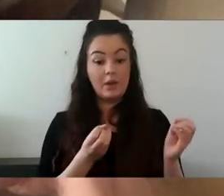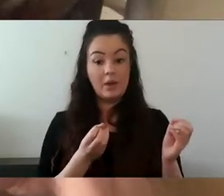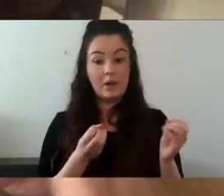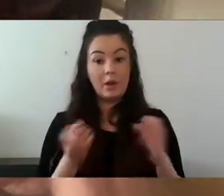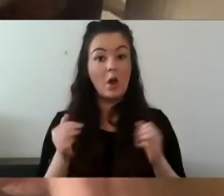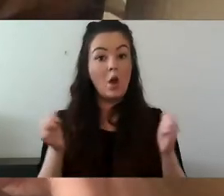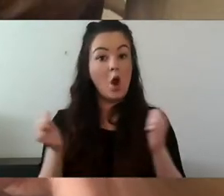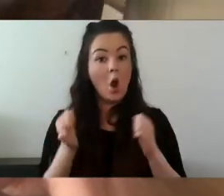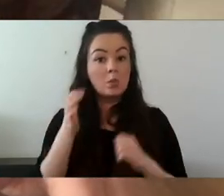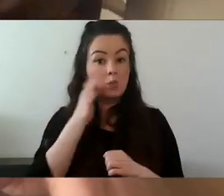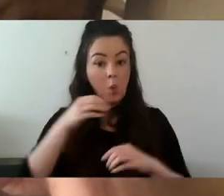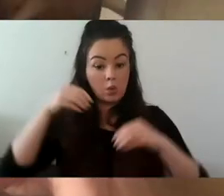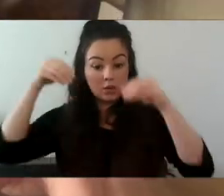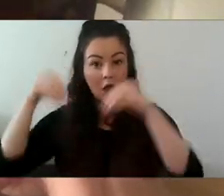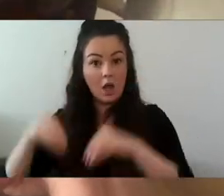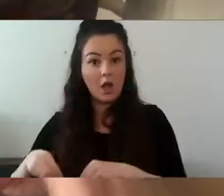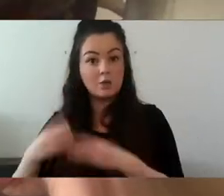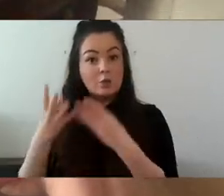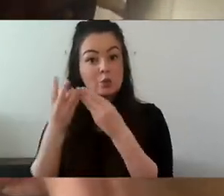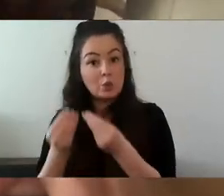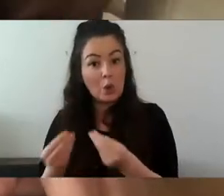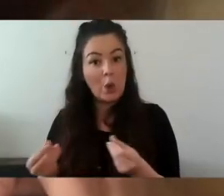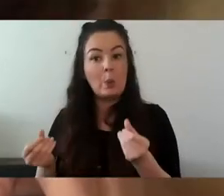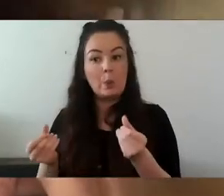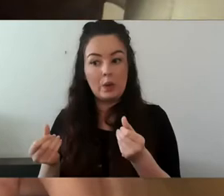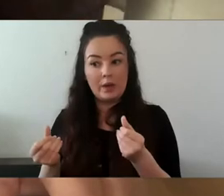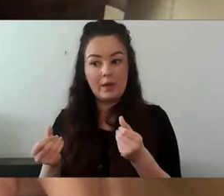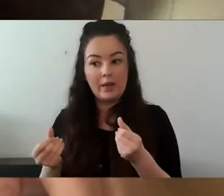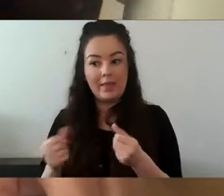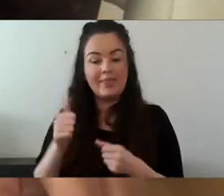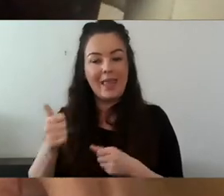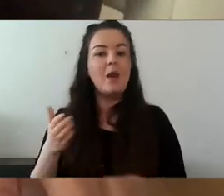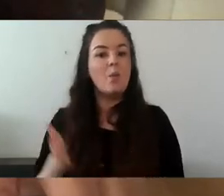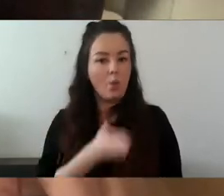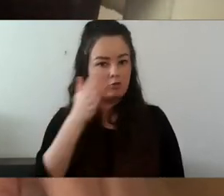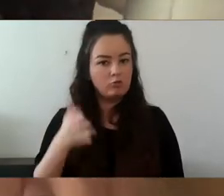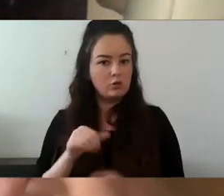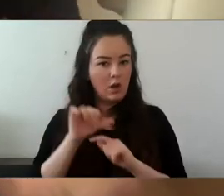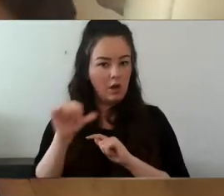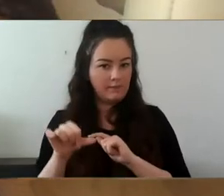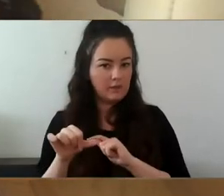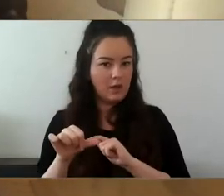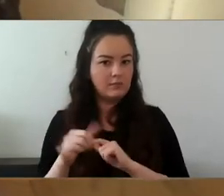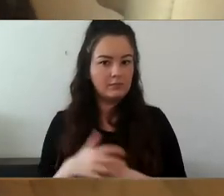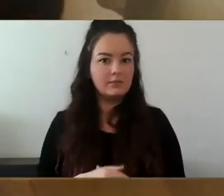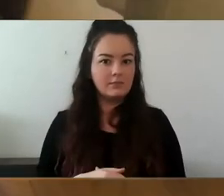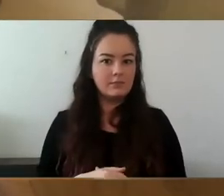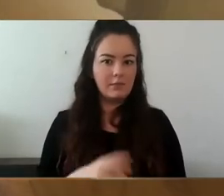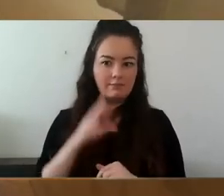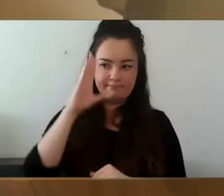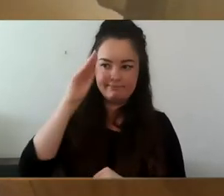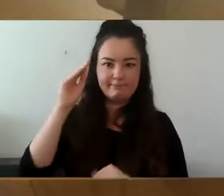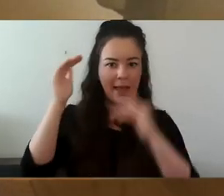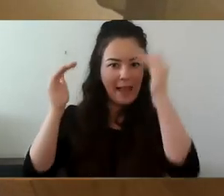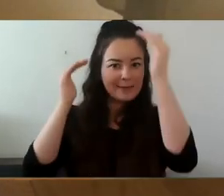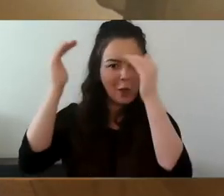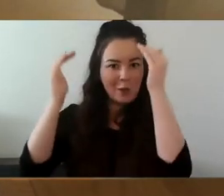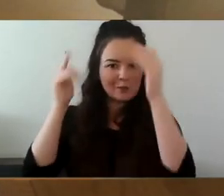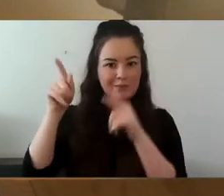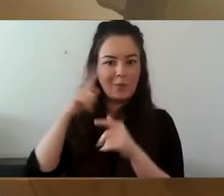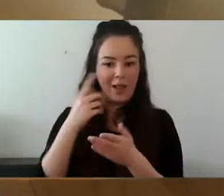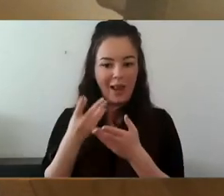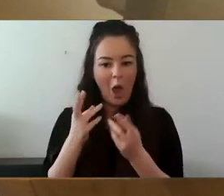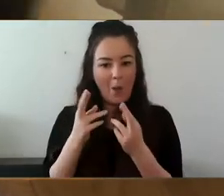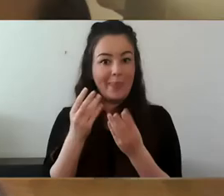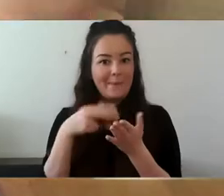just put them in some cold water to soak and then give them a wash. Adult, and then it should hopefully